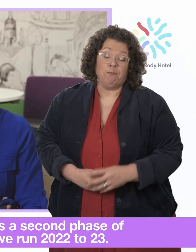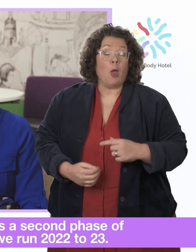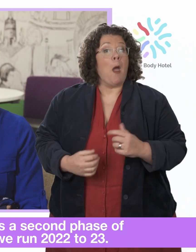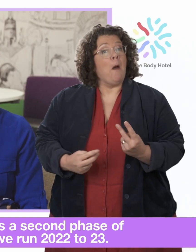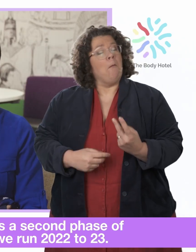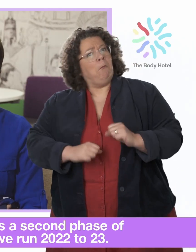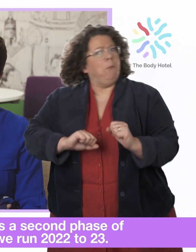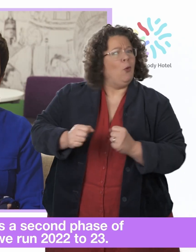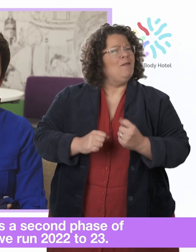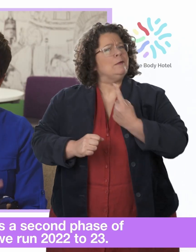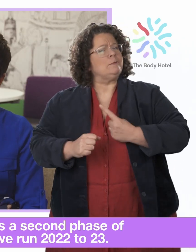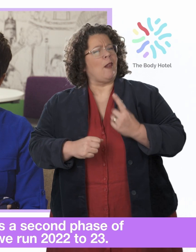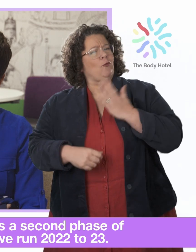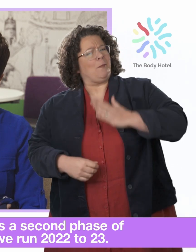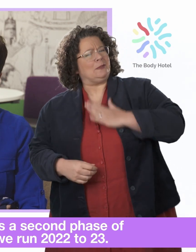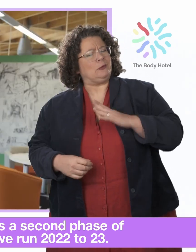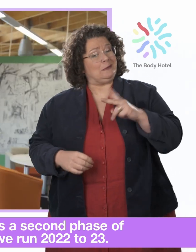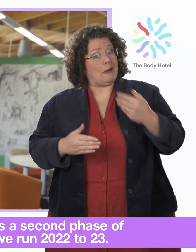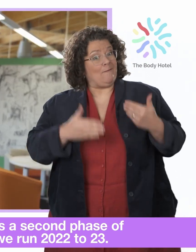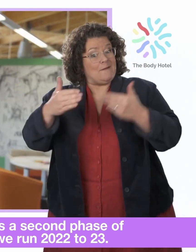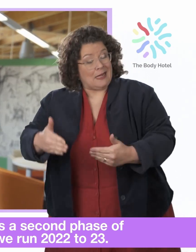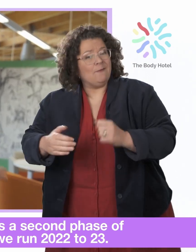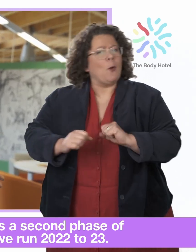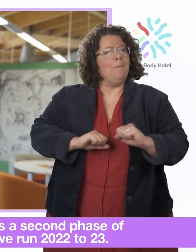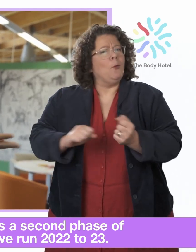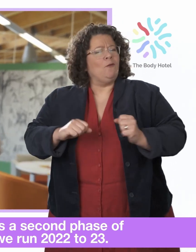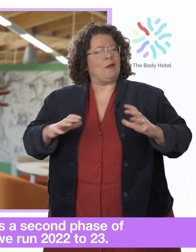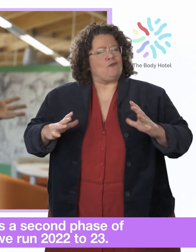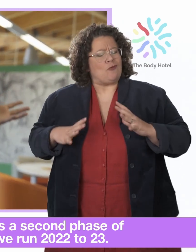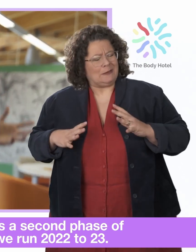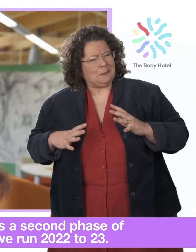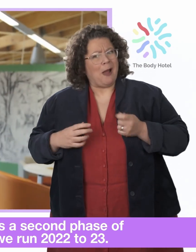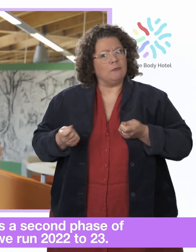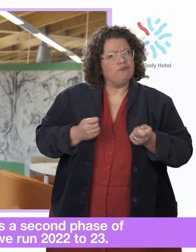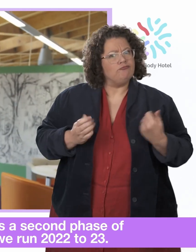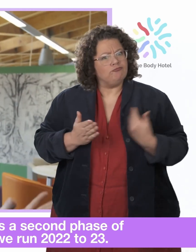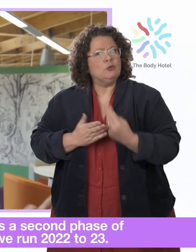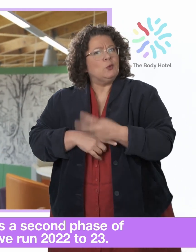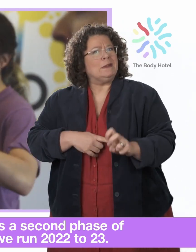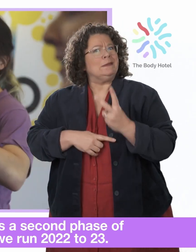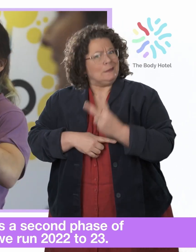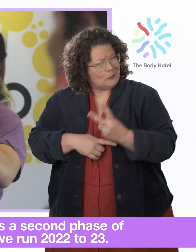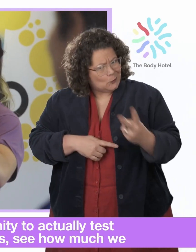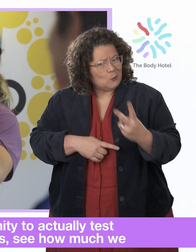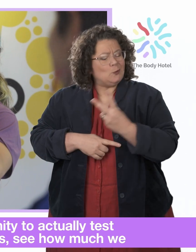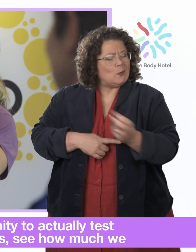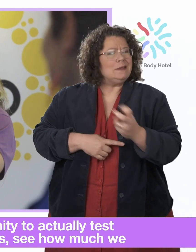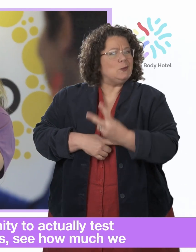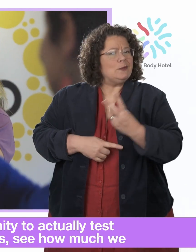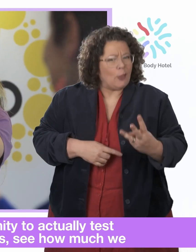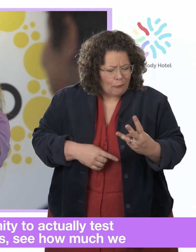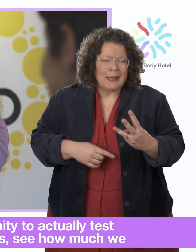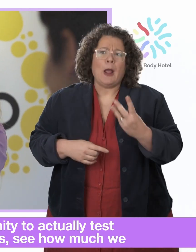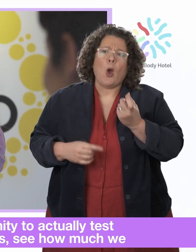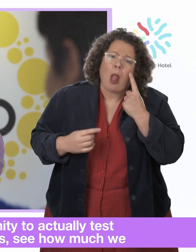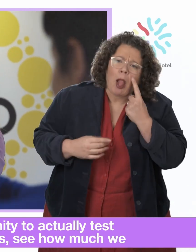Moving Self-Compassion is a second phase of Moving Respite, which we ran 2022 to 23. We saw